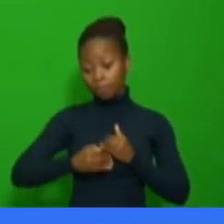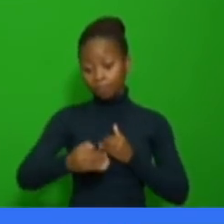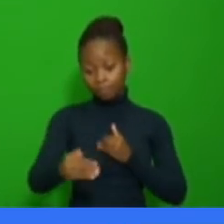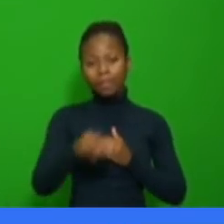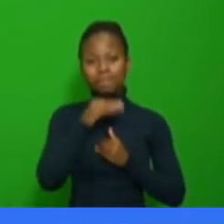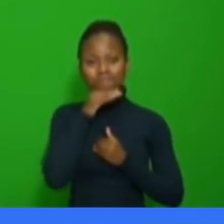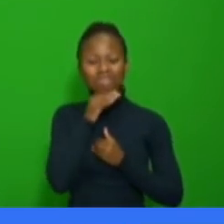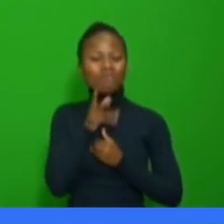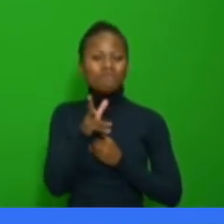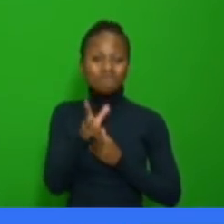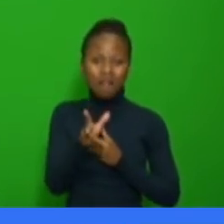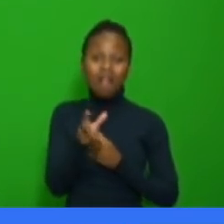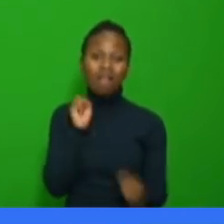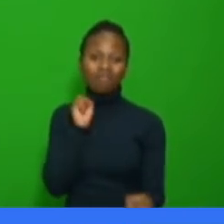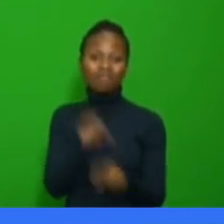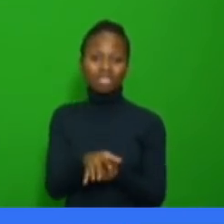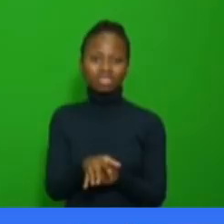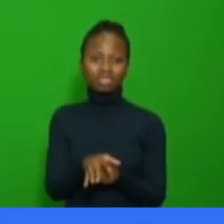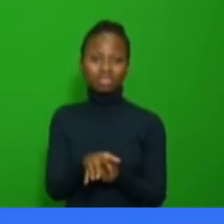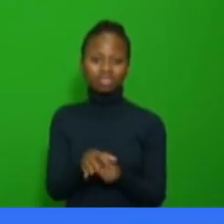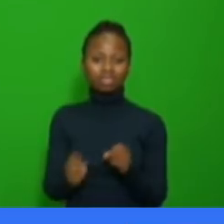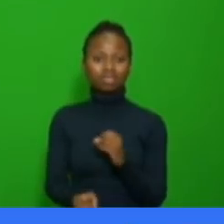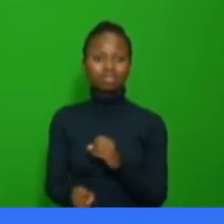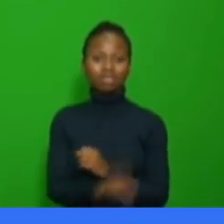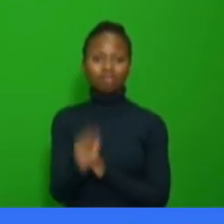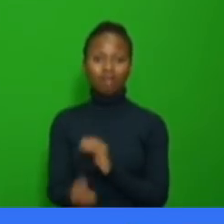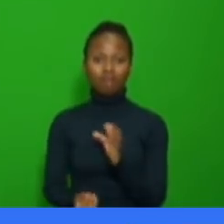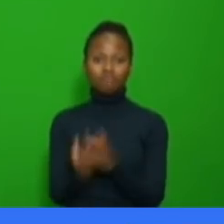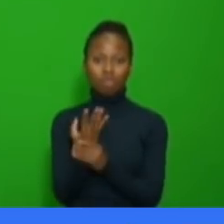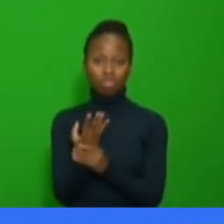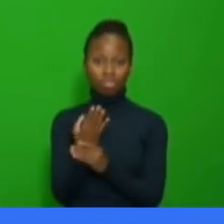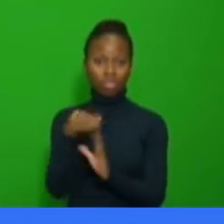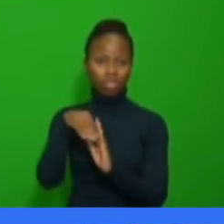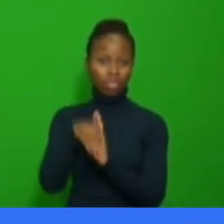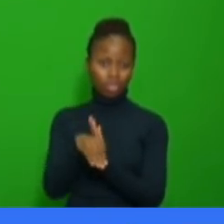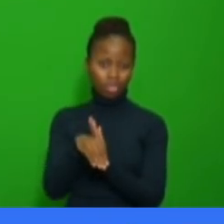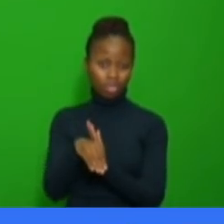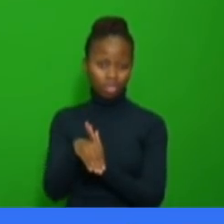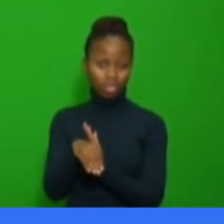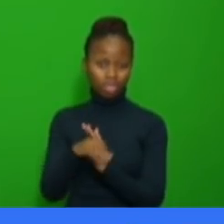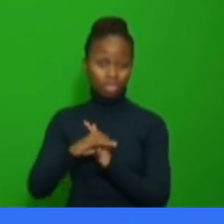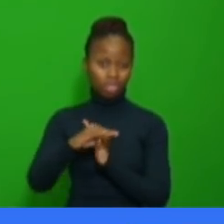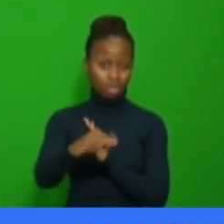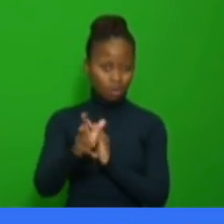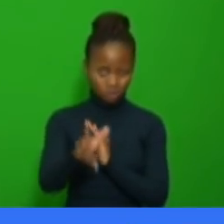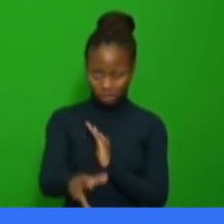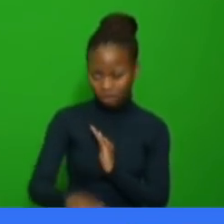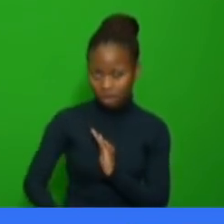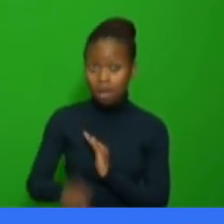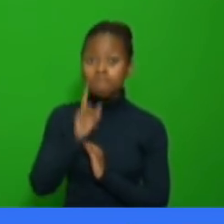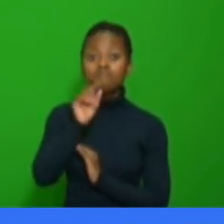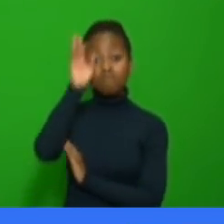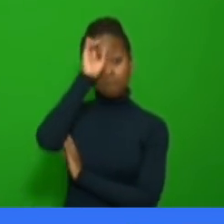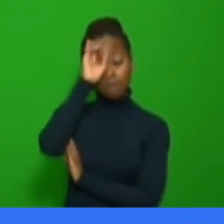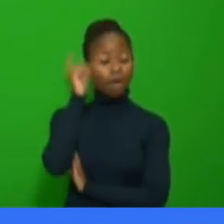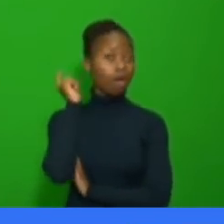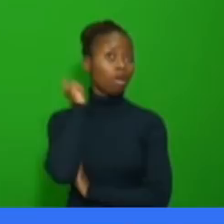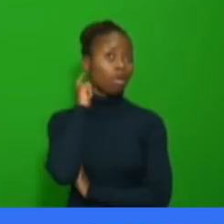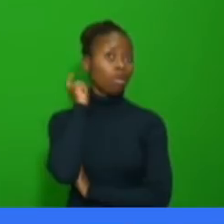growth negatively. But we also have to bear in mind that